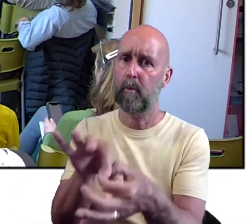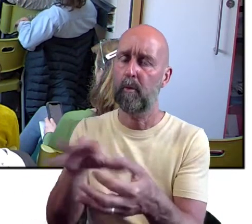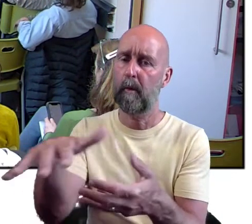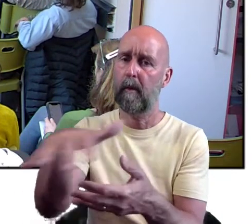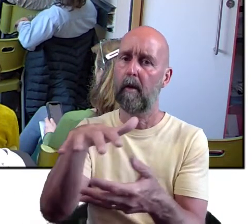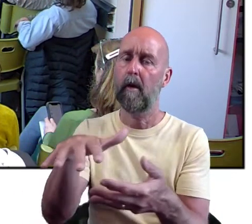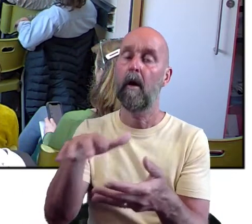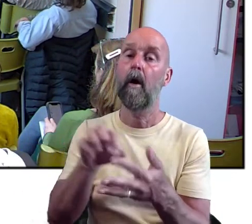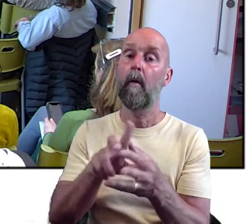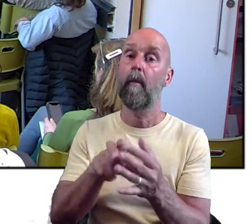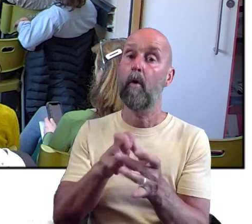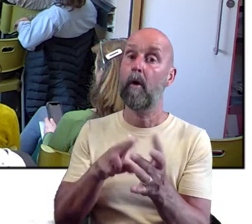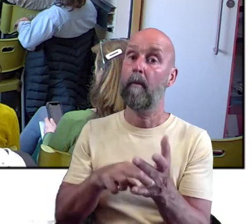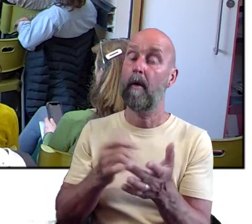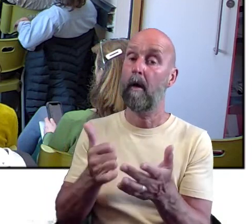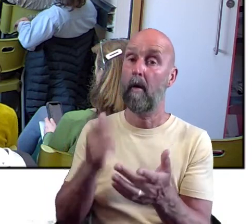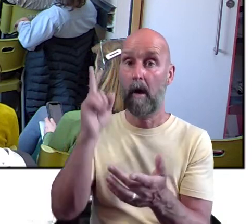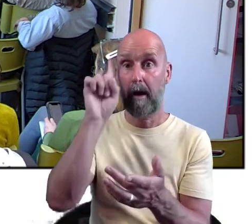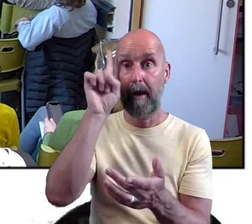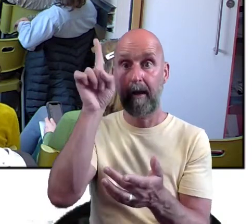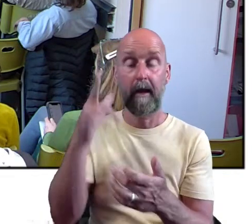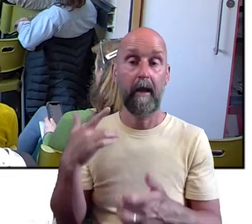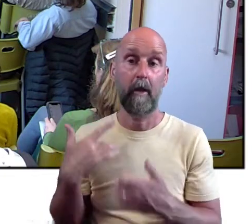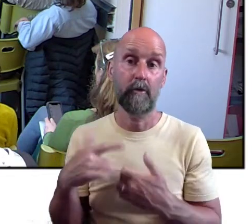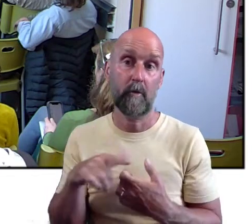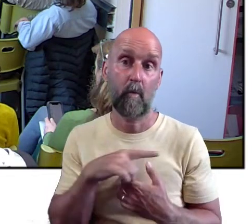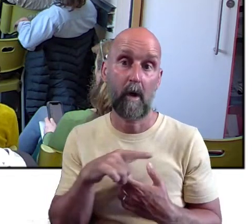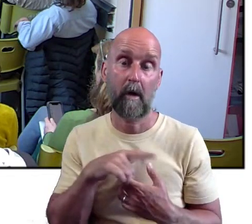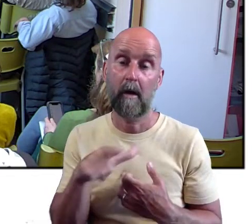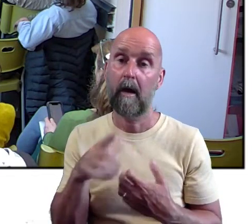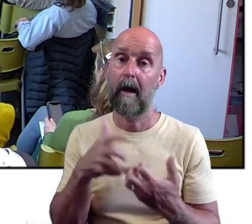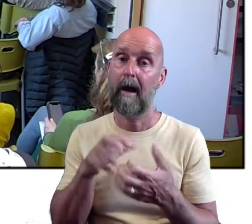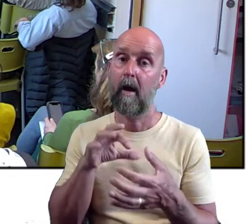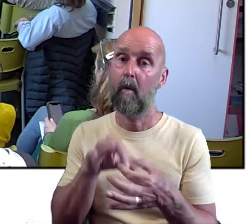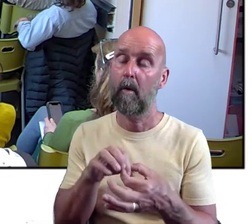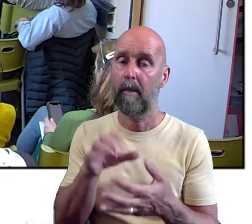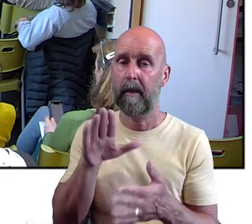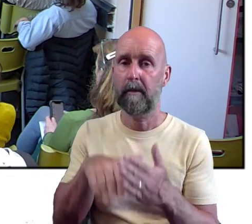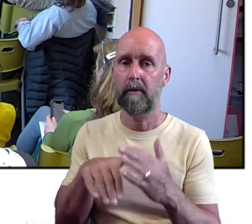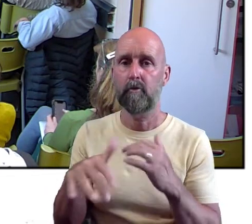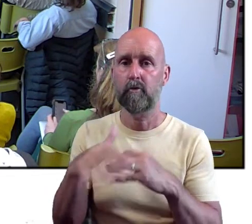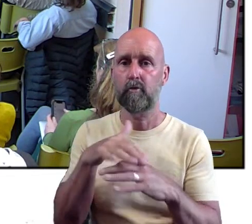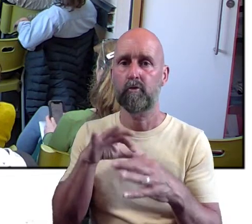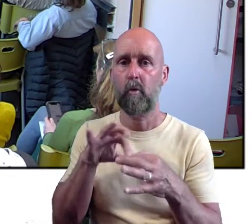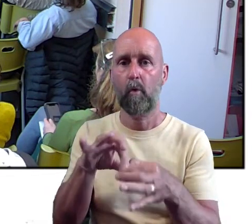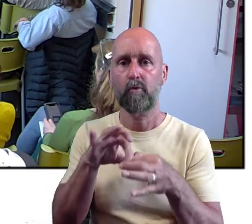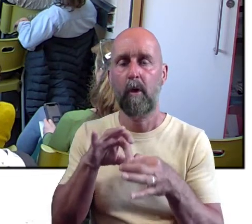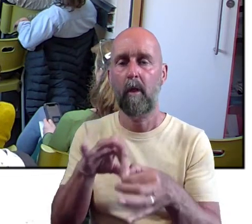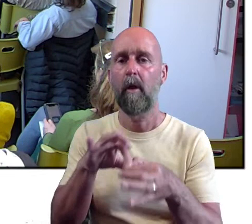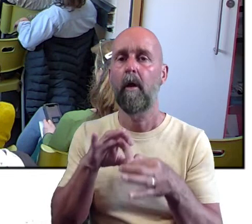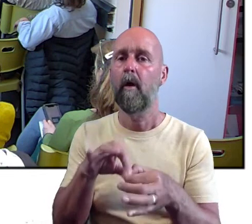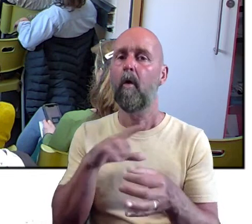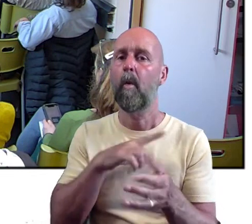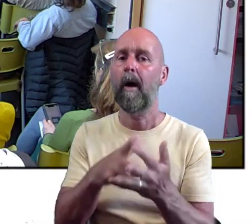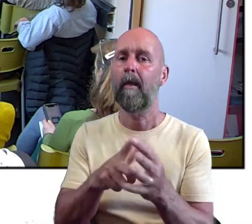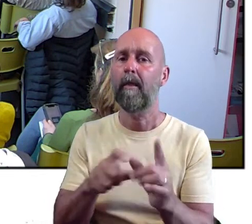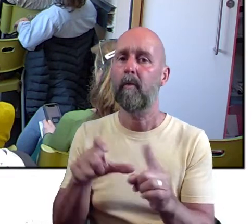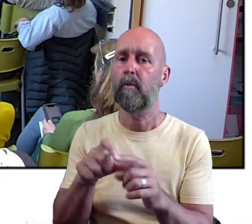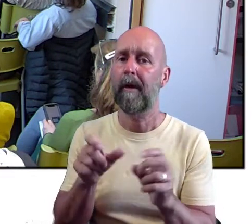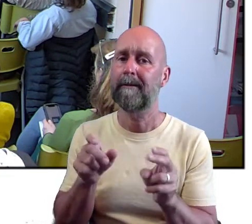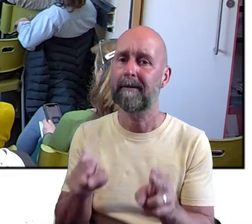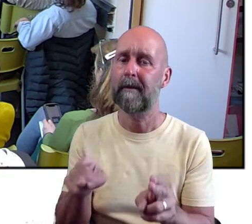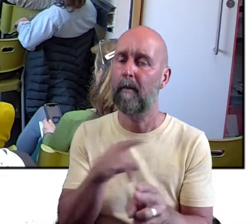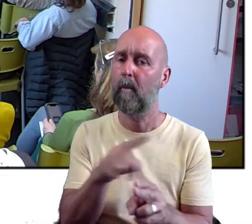is actually really innovative and interesting is actually in the social experience. So with like the raid system, for example, you come together